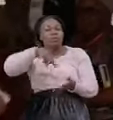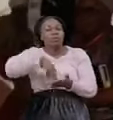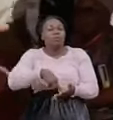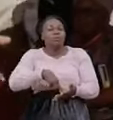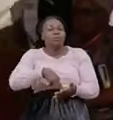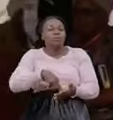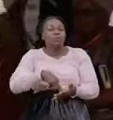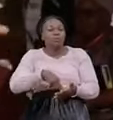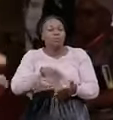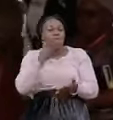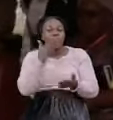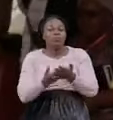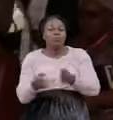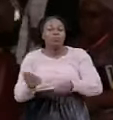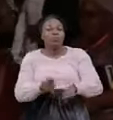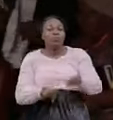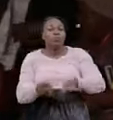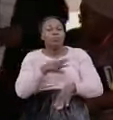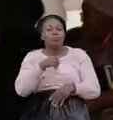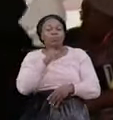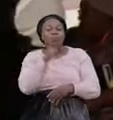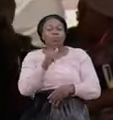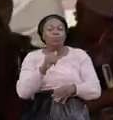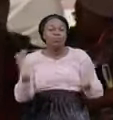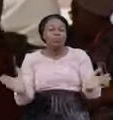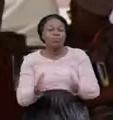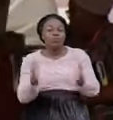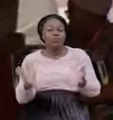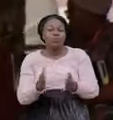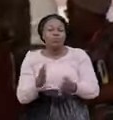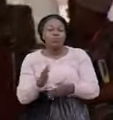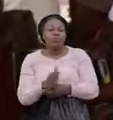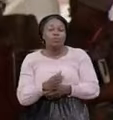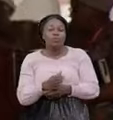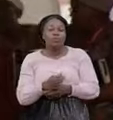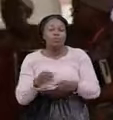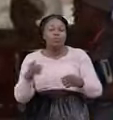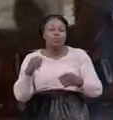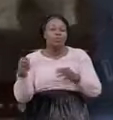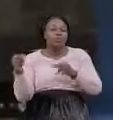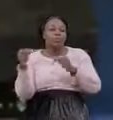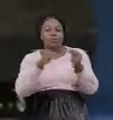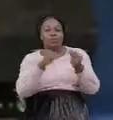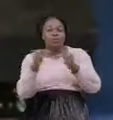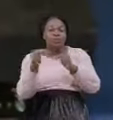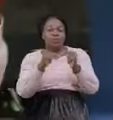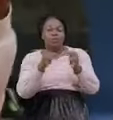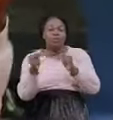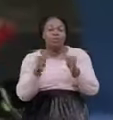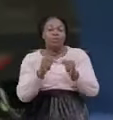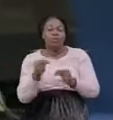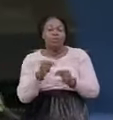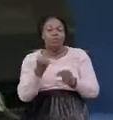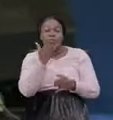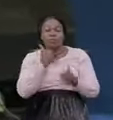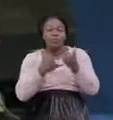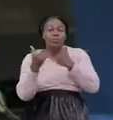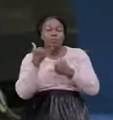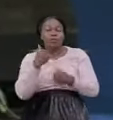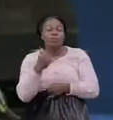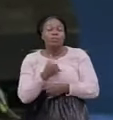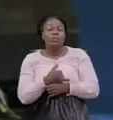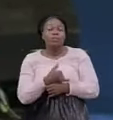encourage in cybercrime and online bullying, neither do I encourage fake news. I promote uplifting messages